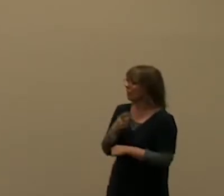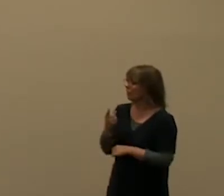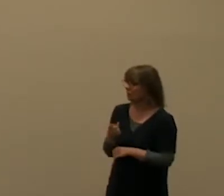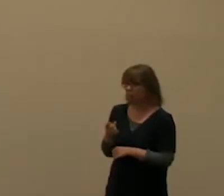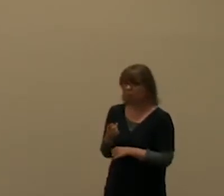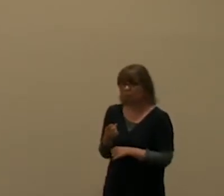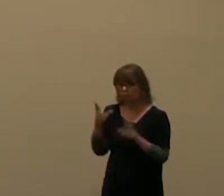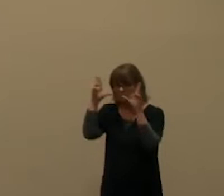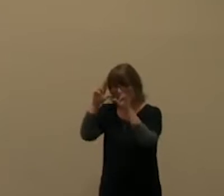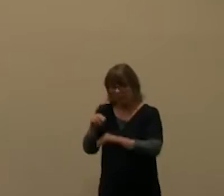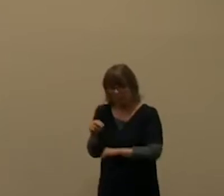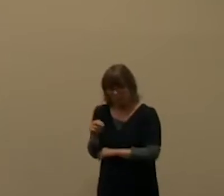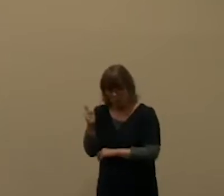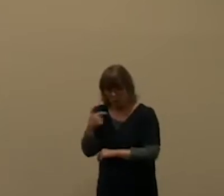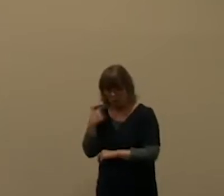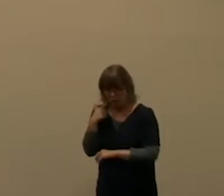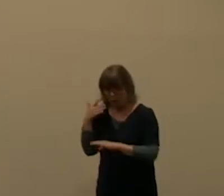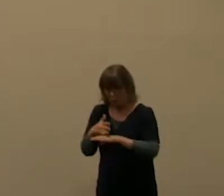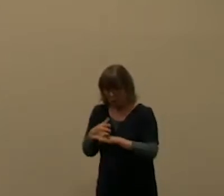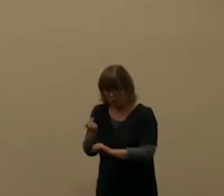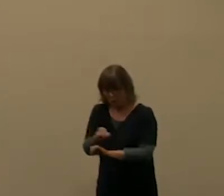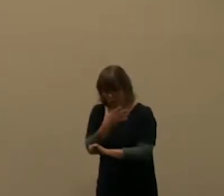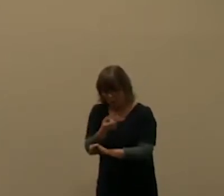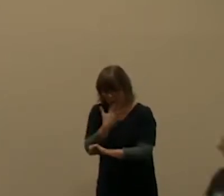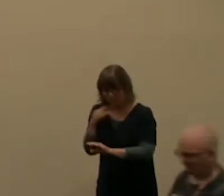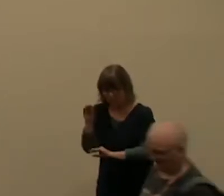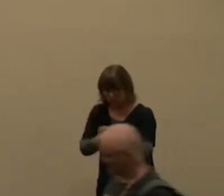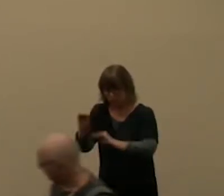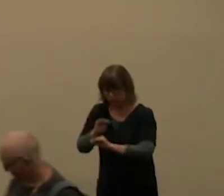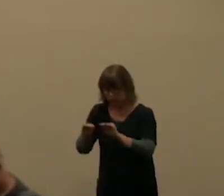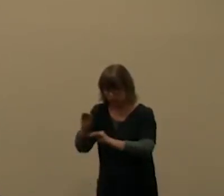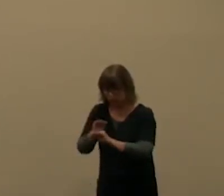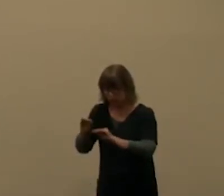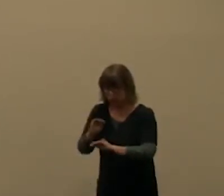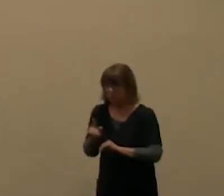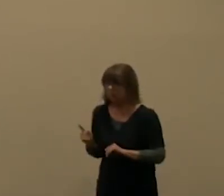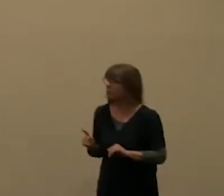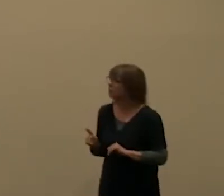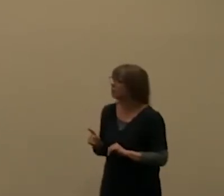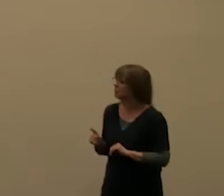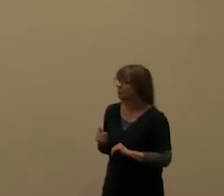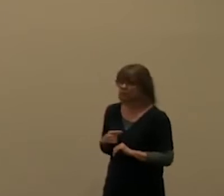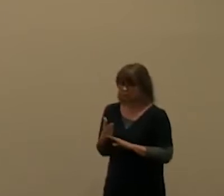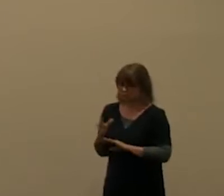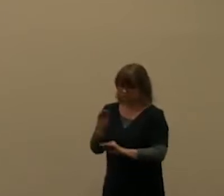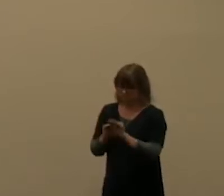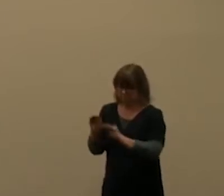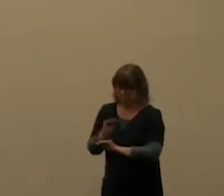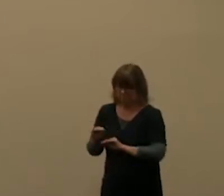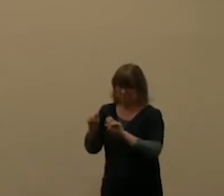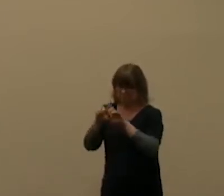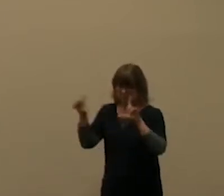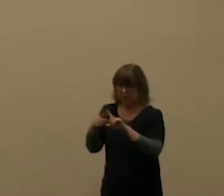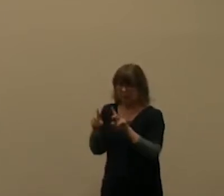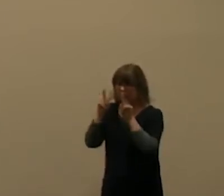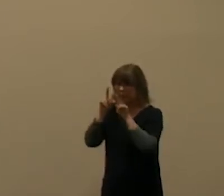bed pretty early and I was working on my slides. Hey, Phil. And I was working on my slides and I saw something